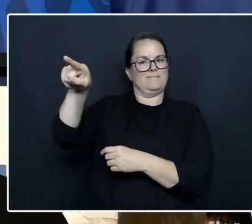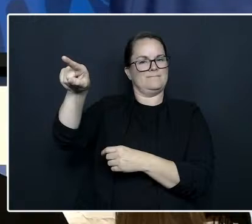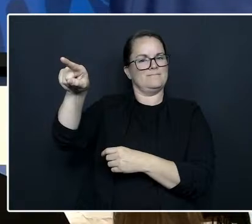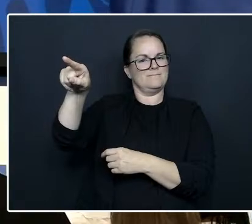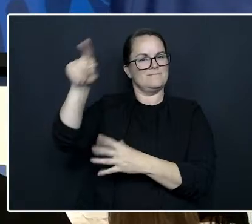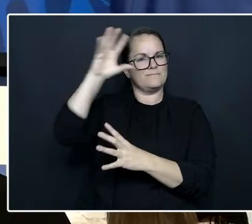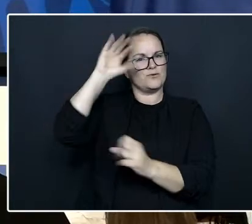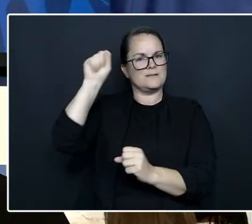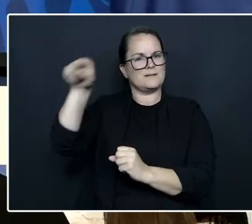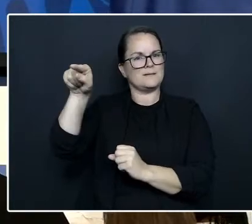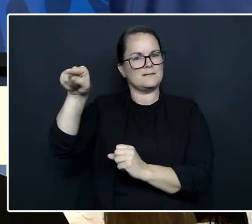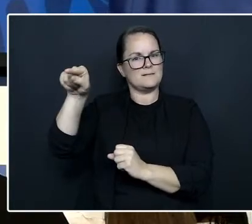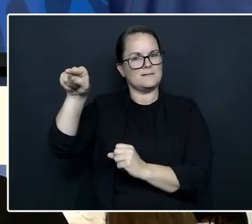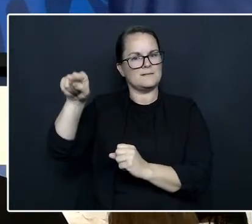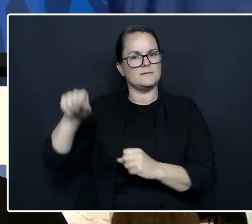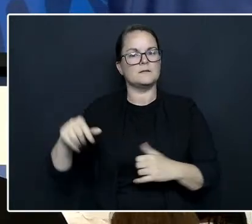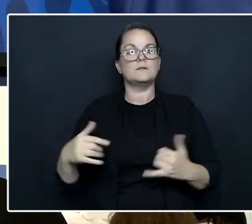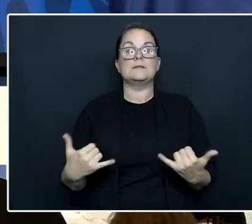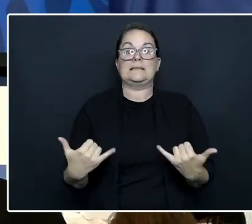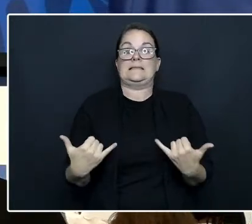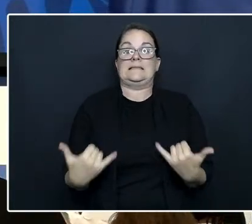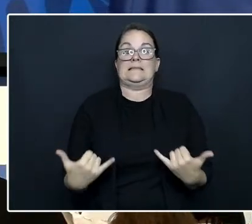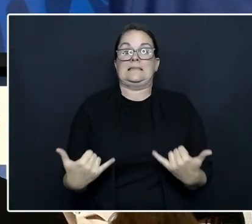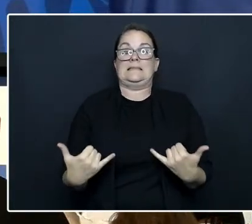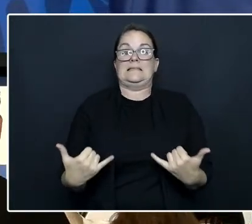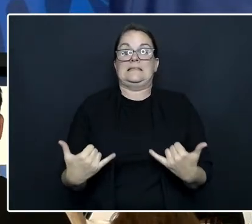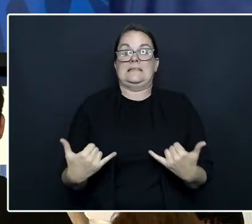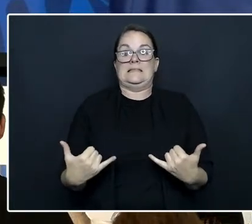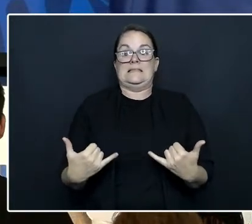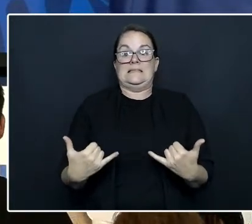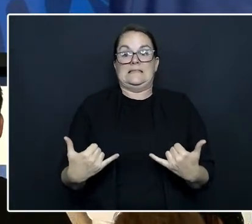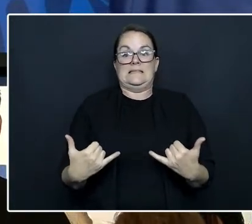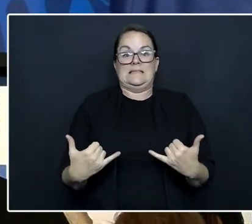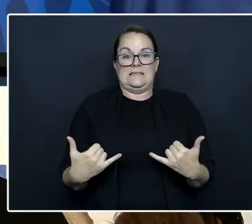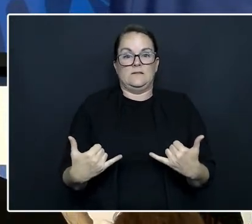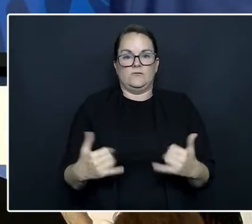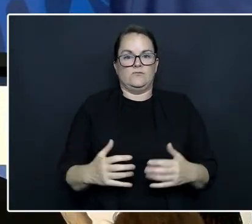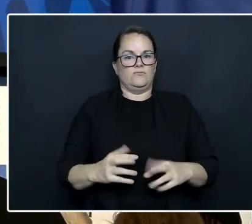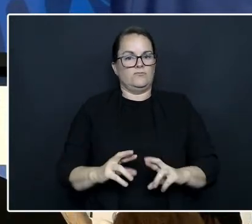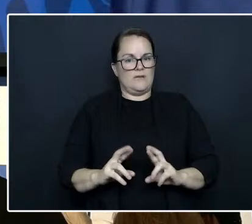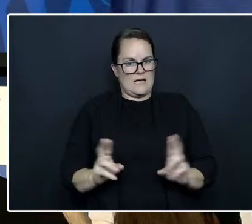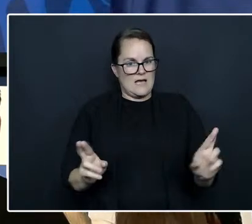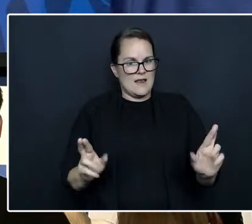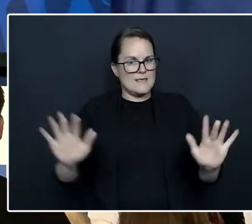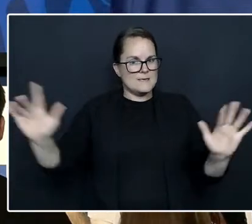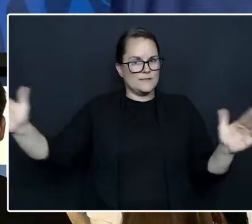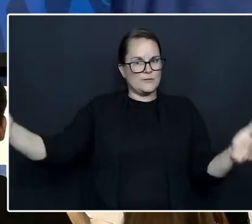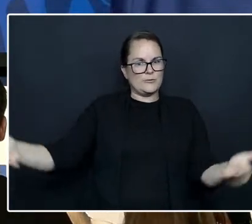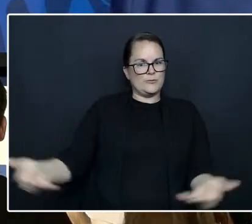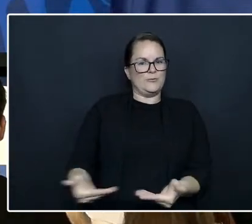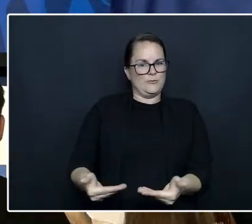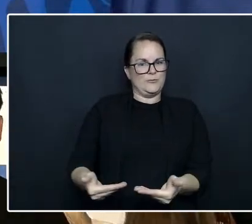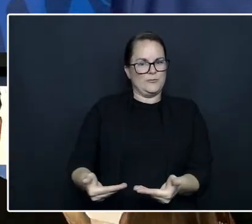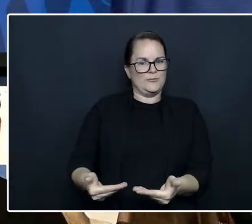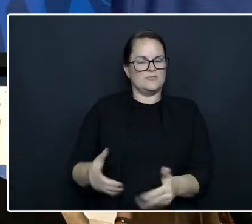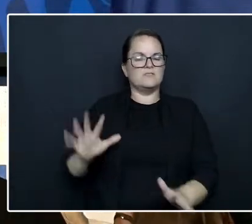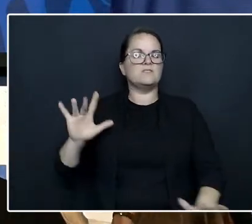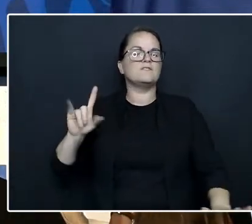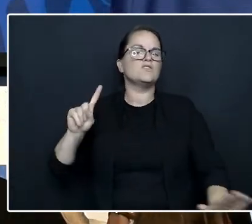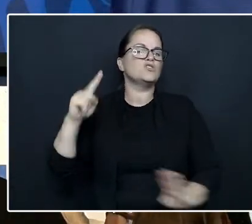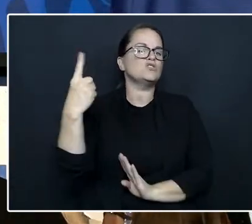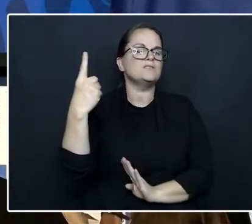And now, it is my honor to introduce the first woman